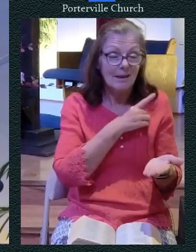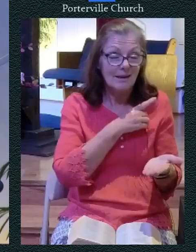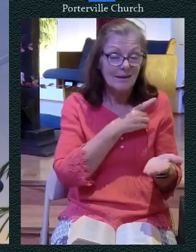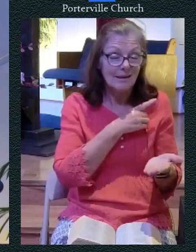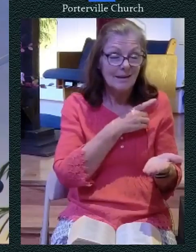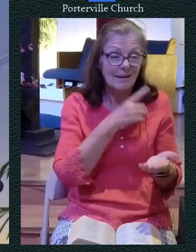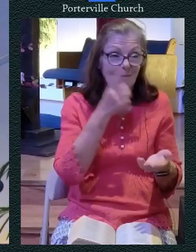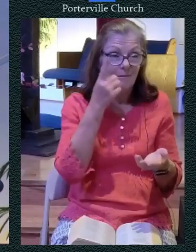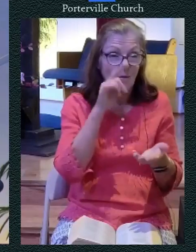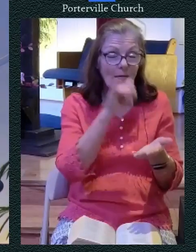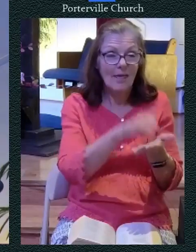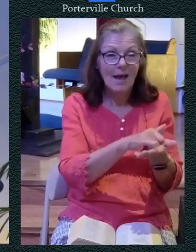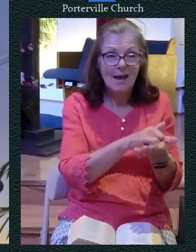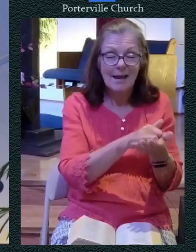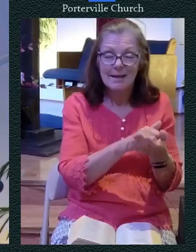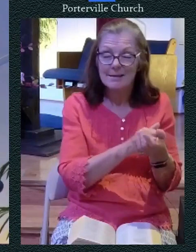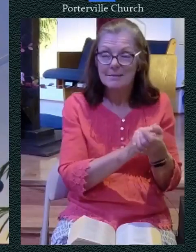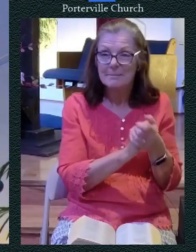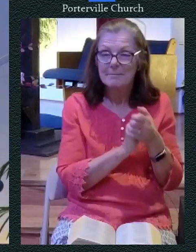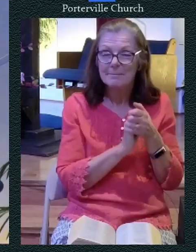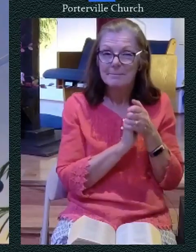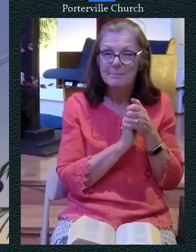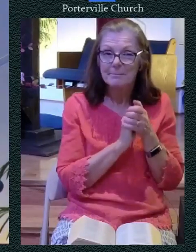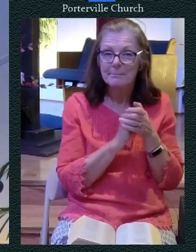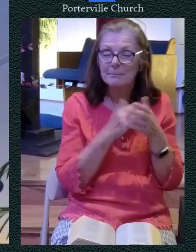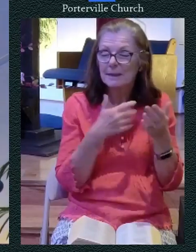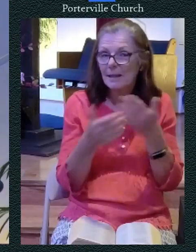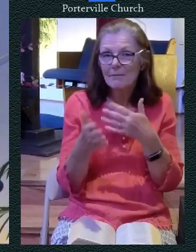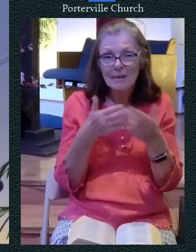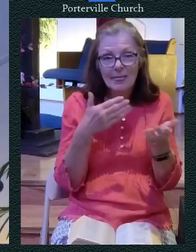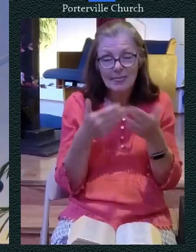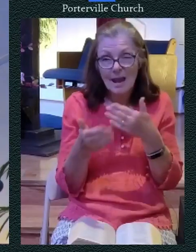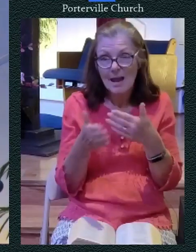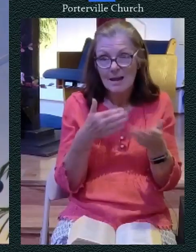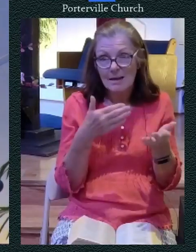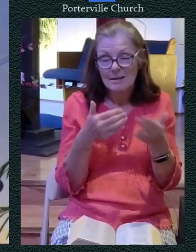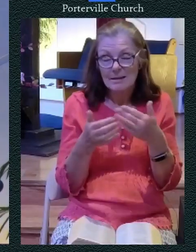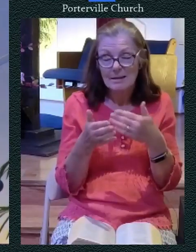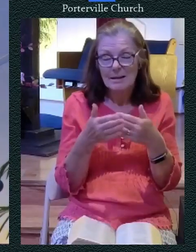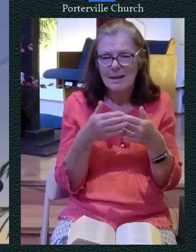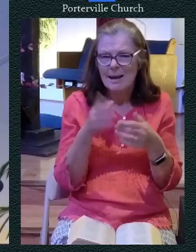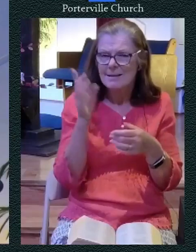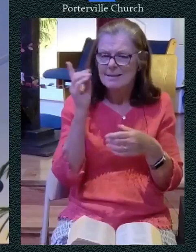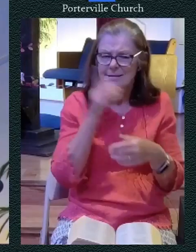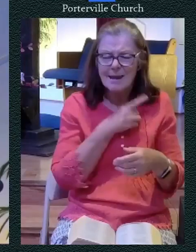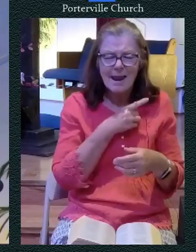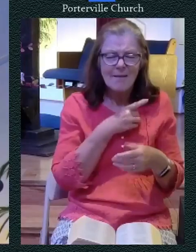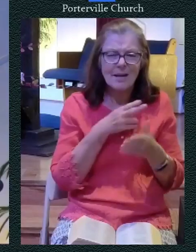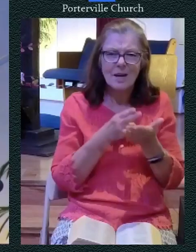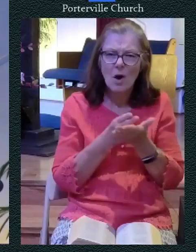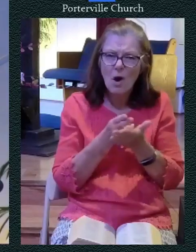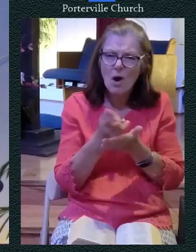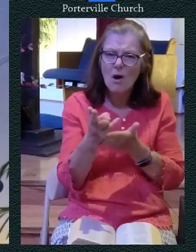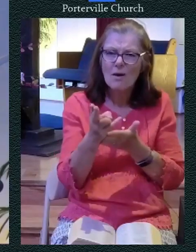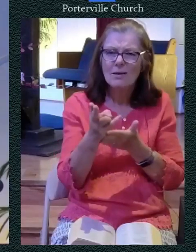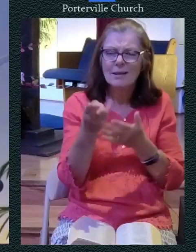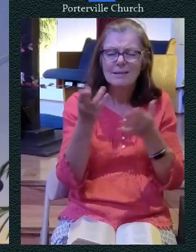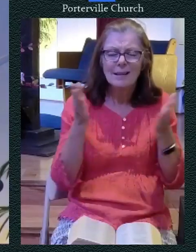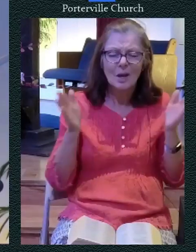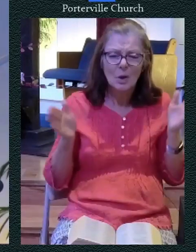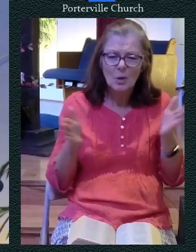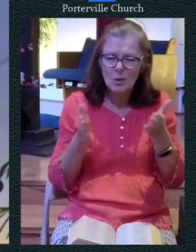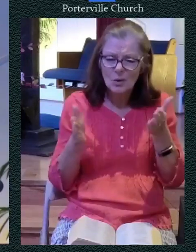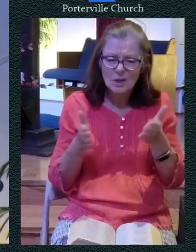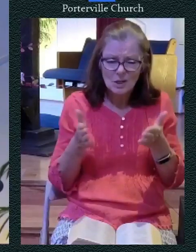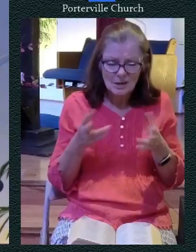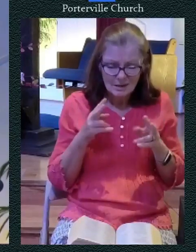And yet, having said that, even then, and David is so honest here, and it's encouraging and beautiful to us, when he gets to the